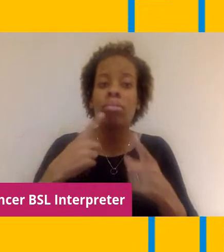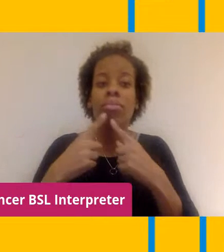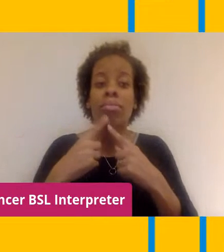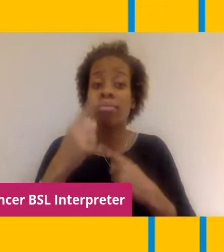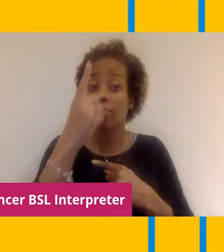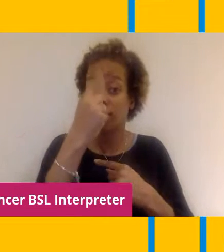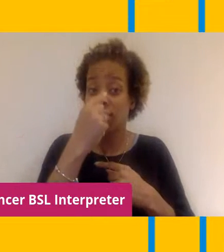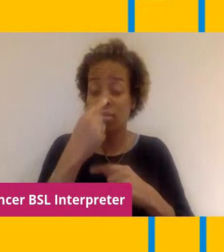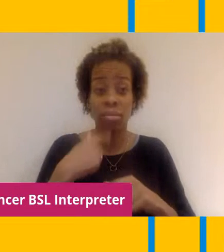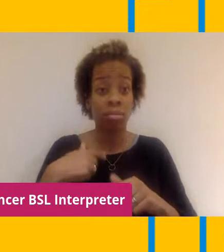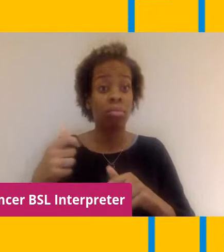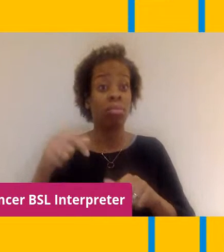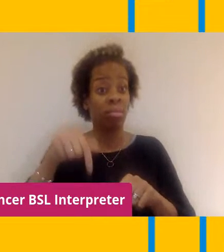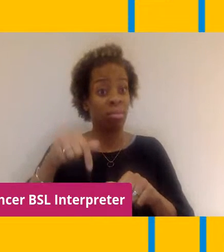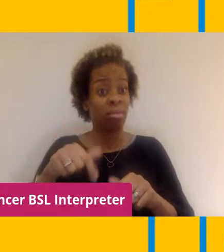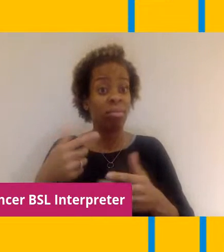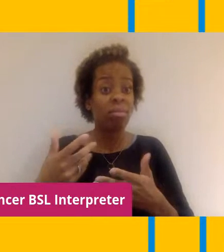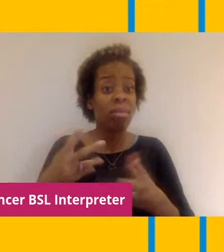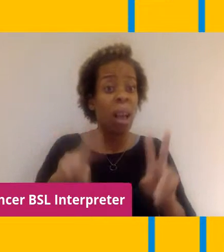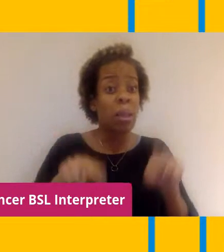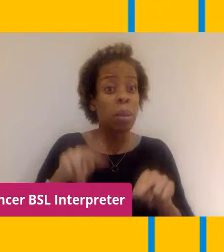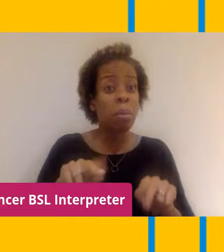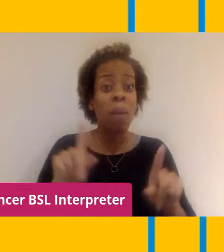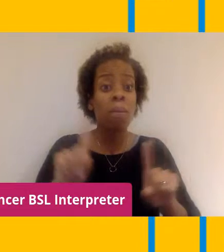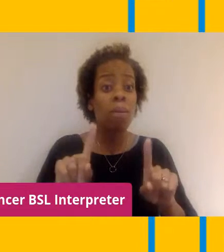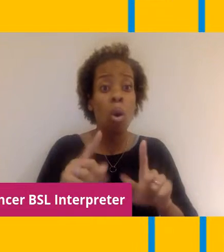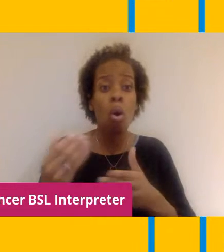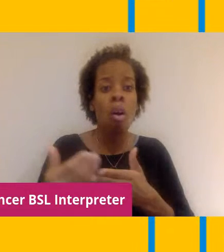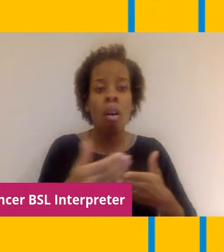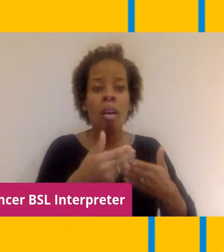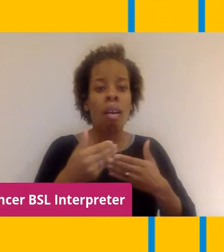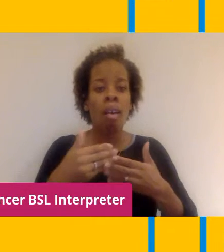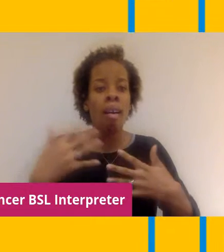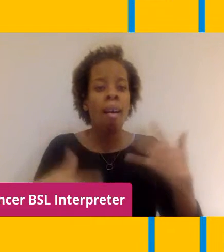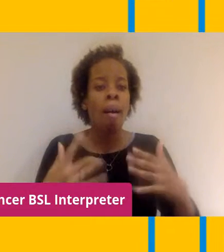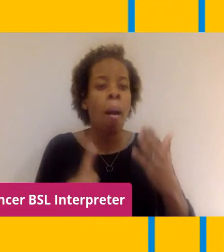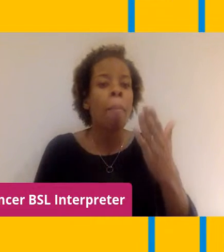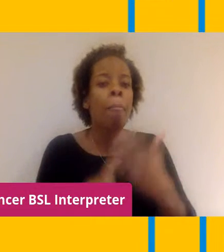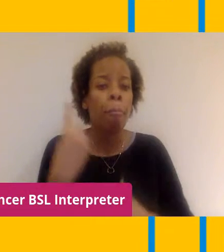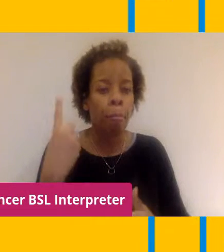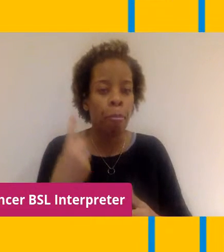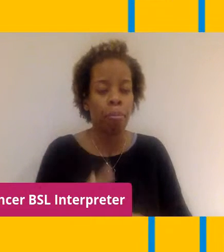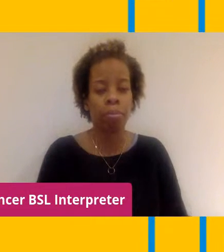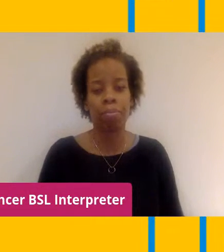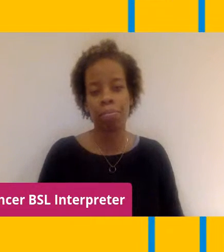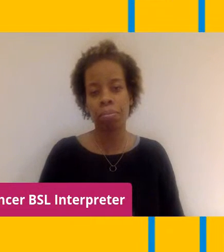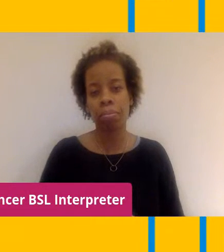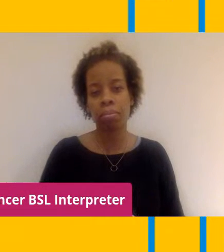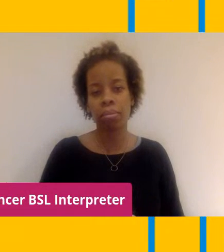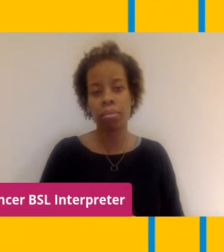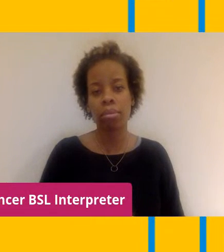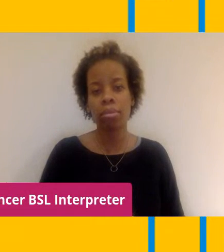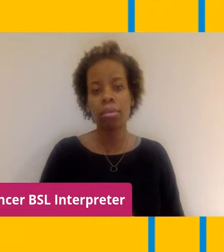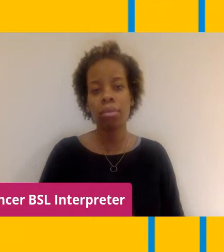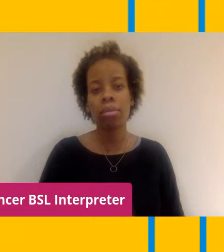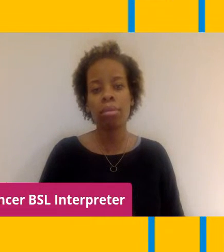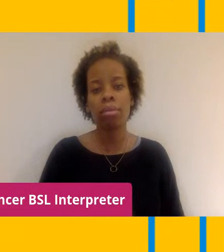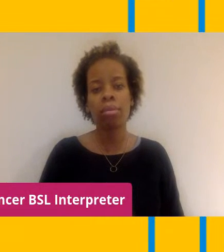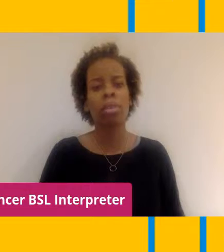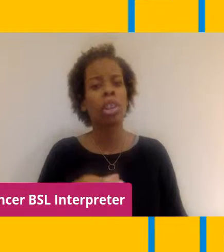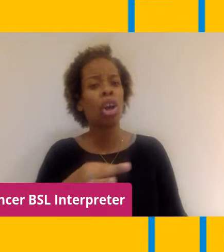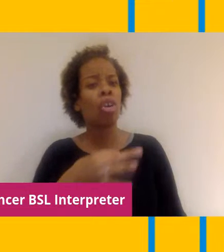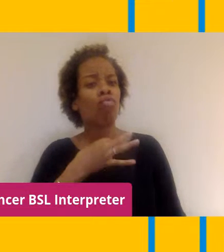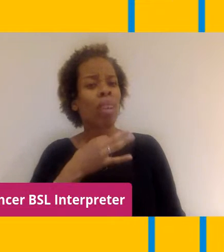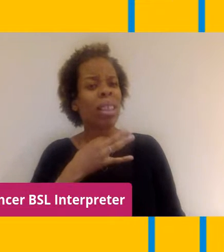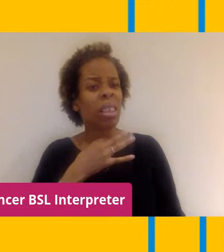harm. Now, the employer is required to reduce risks to the lowest level practicable, and risks should